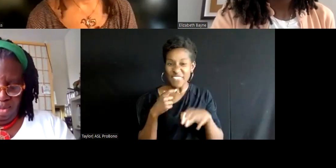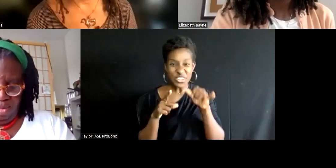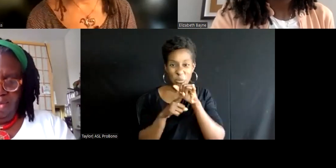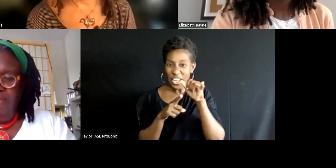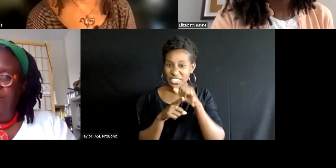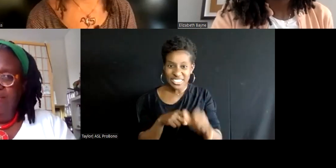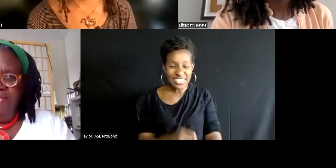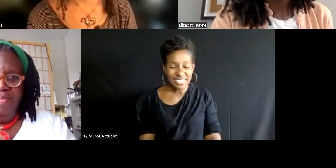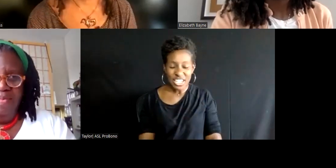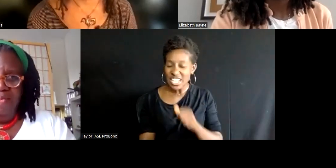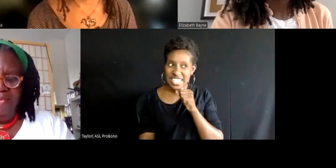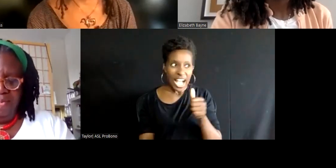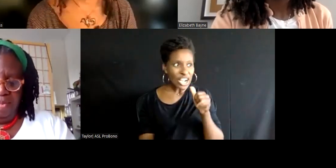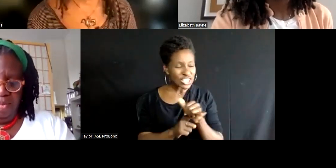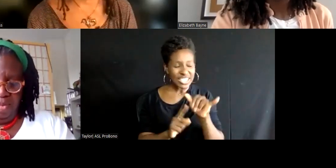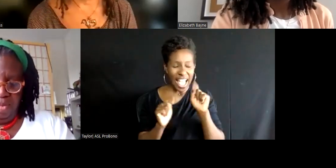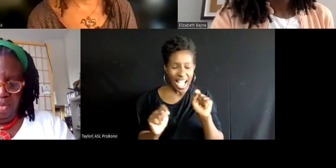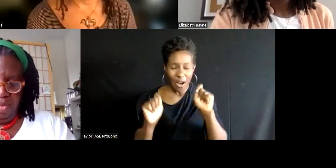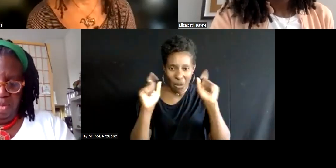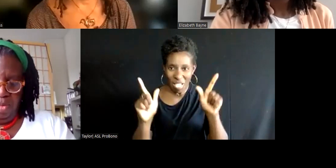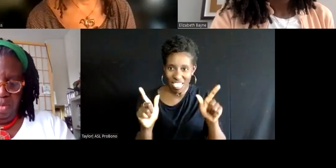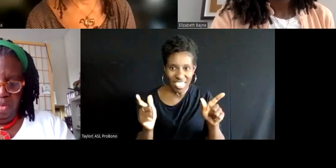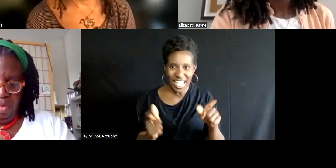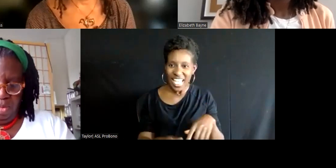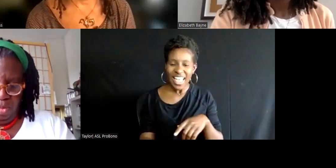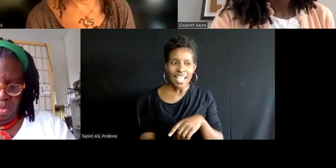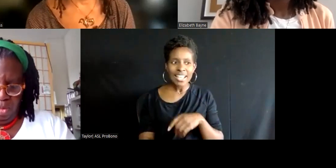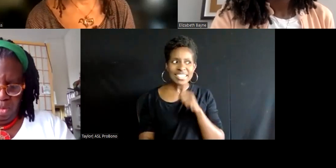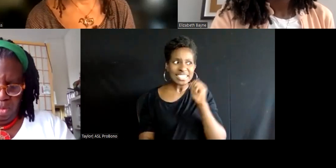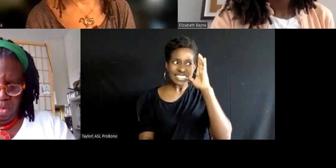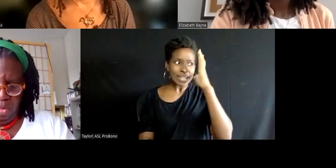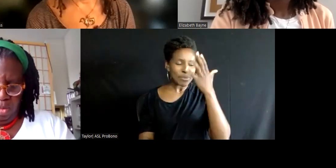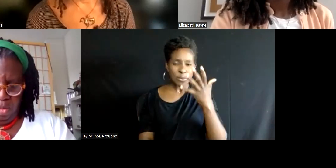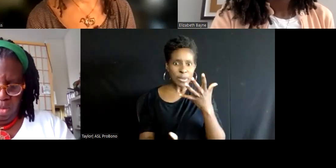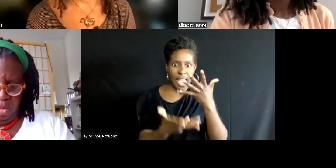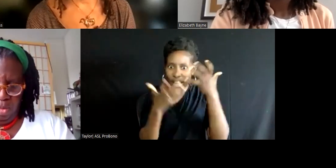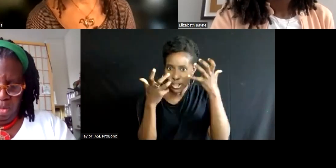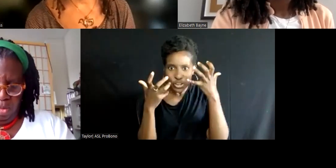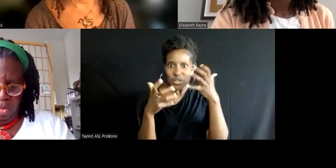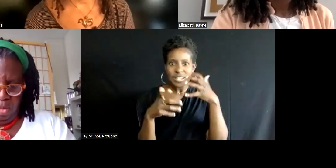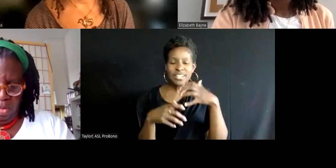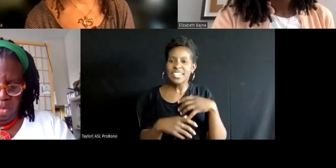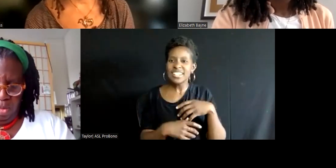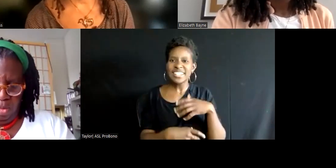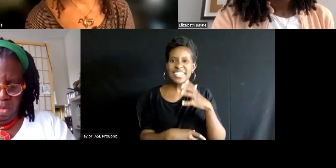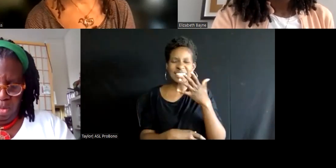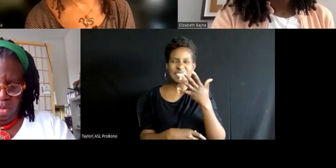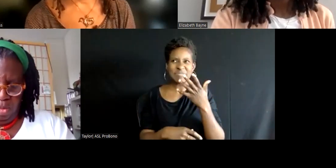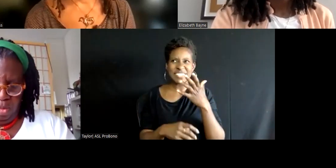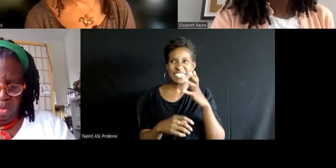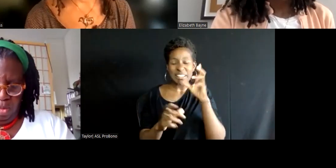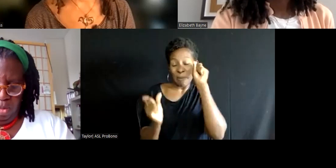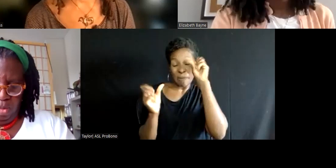not curse. She doesn't appear to be angry ever. And she's like just a phenomenal